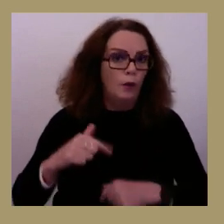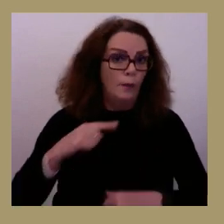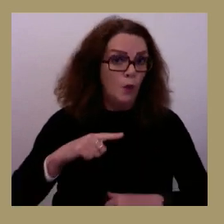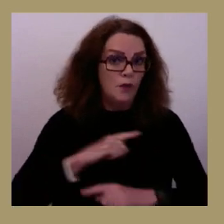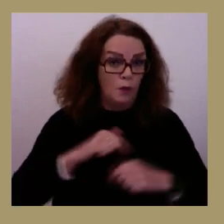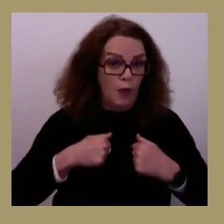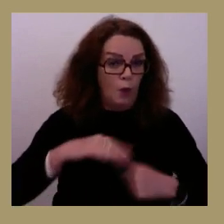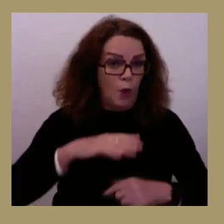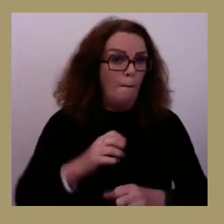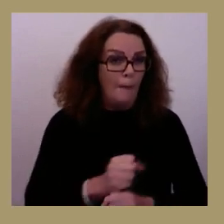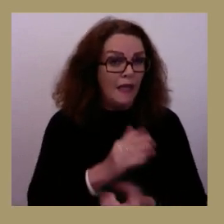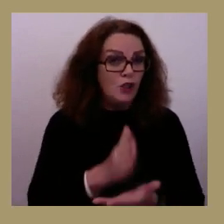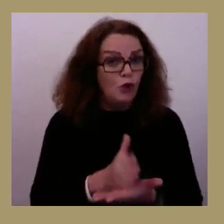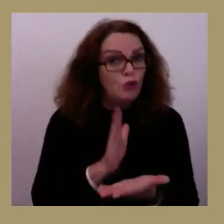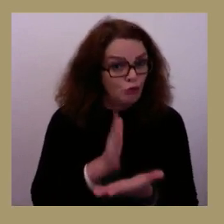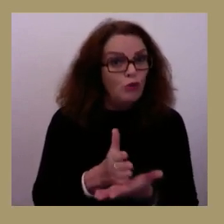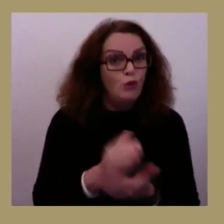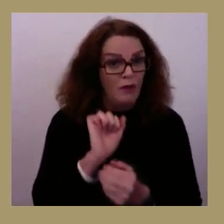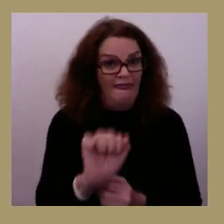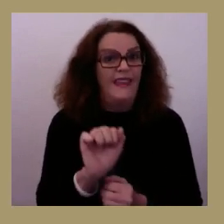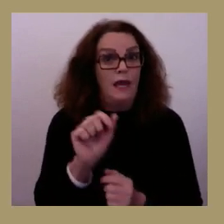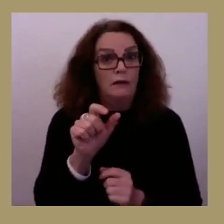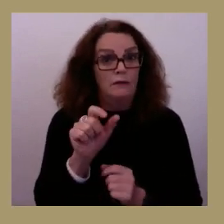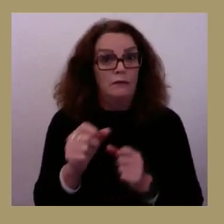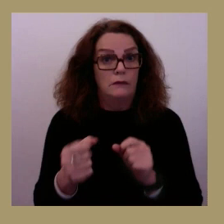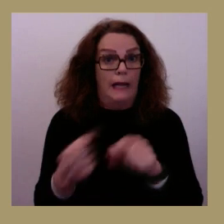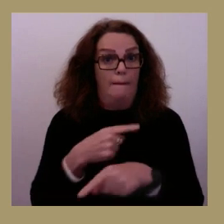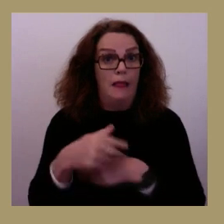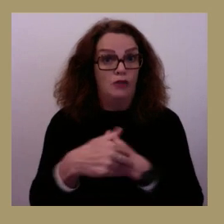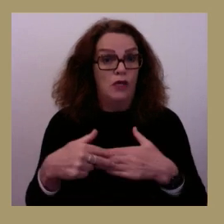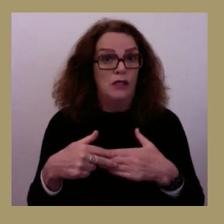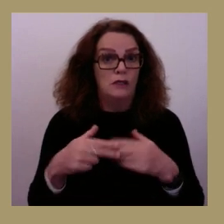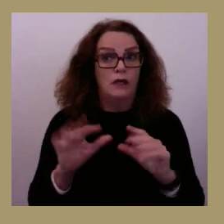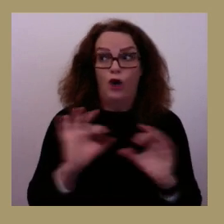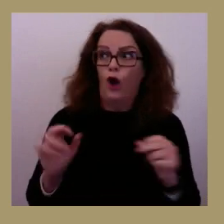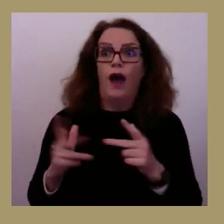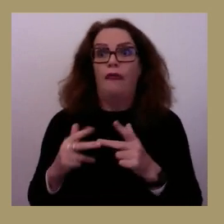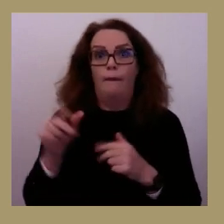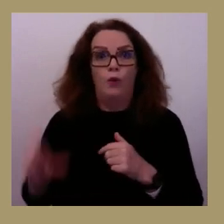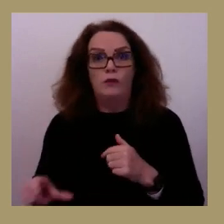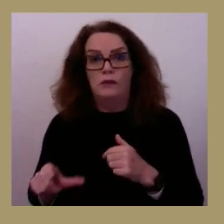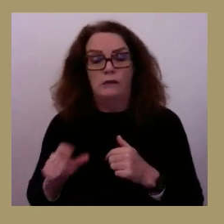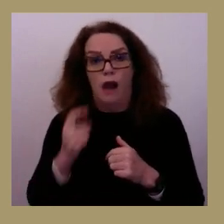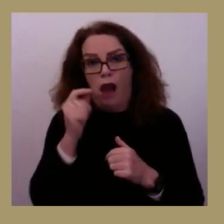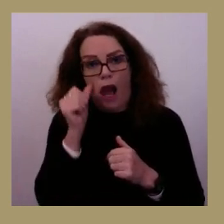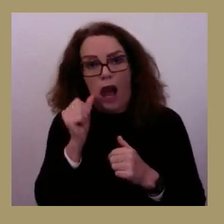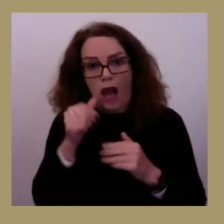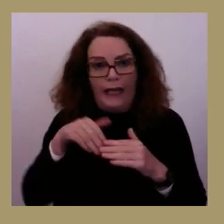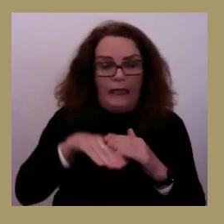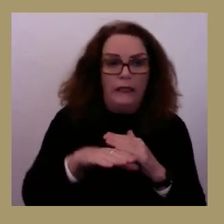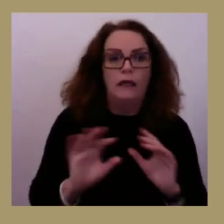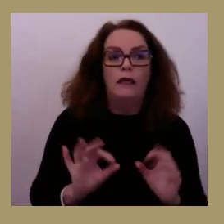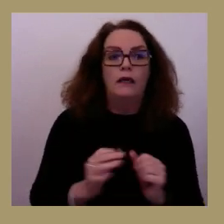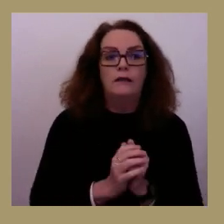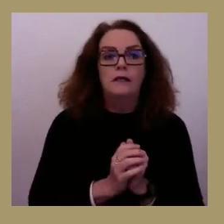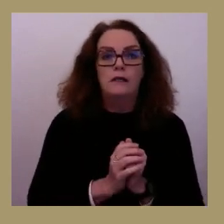unique 6-digit security code. As you can see, a unique generated code, which is 094809 in this particular